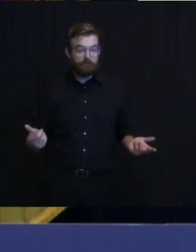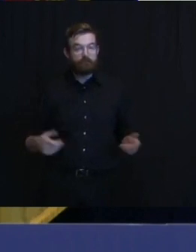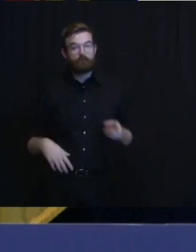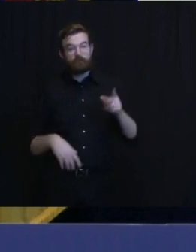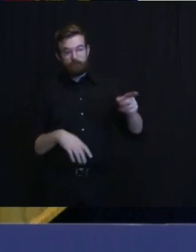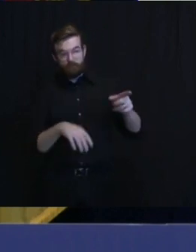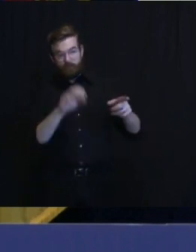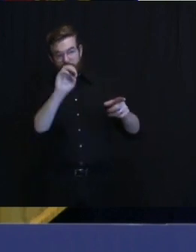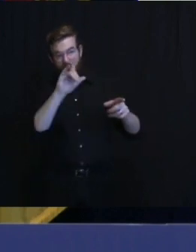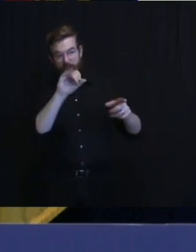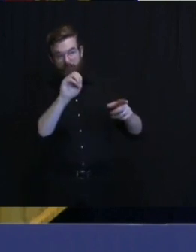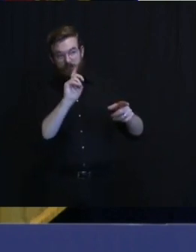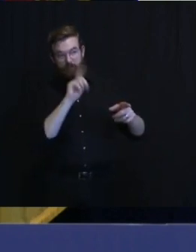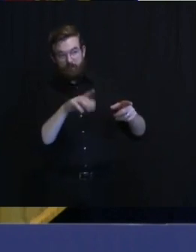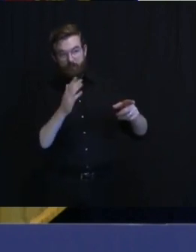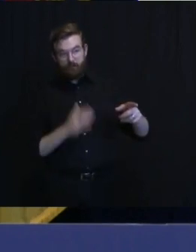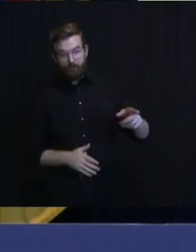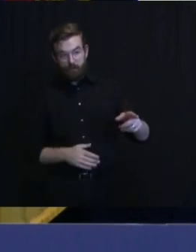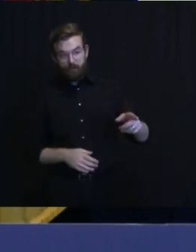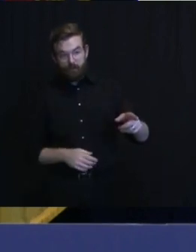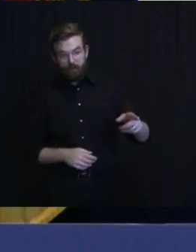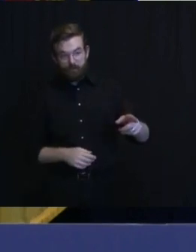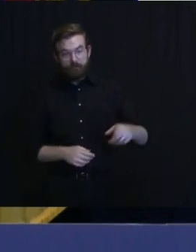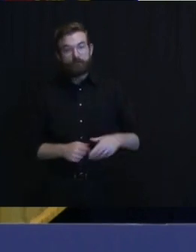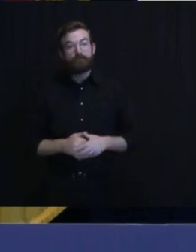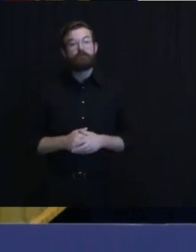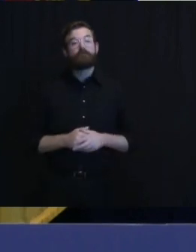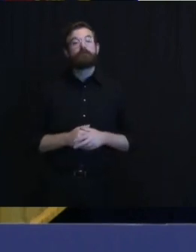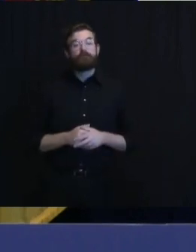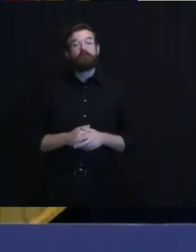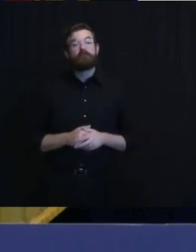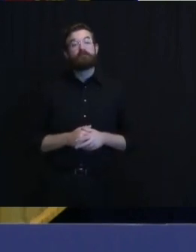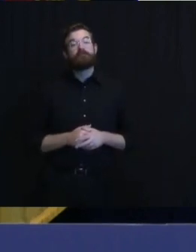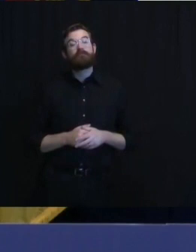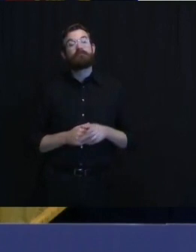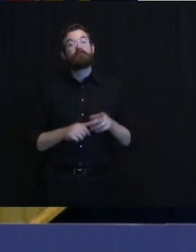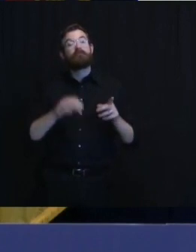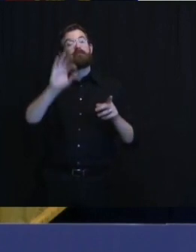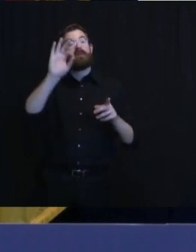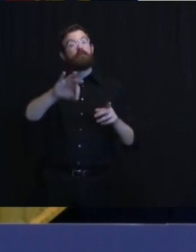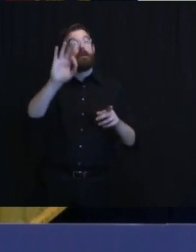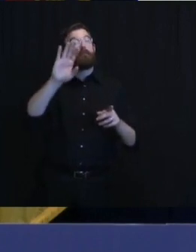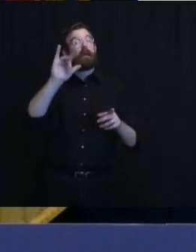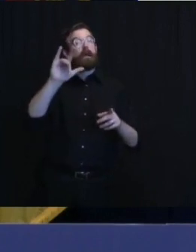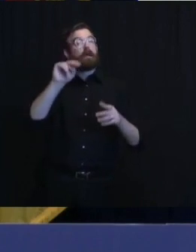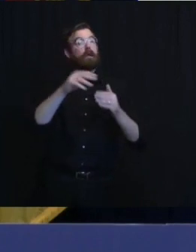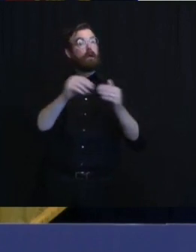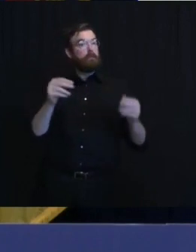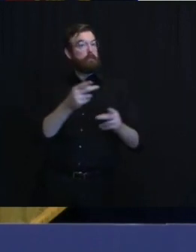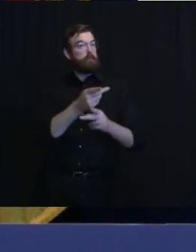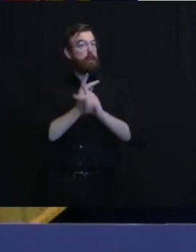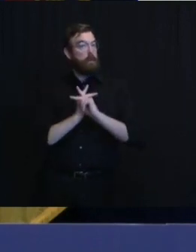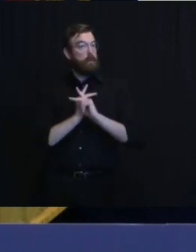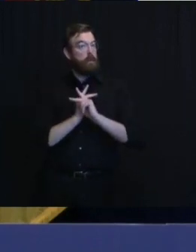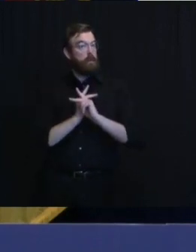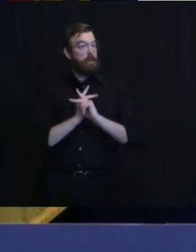estimated $10.1 billion revenue shortfall. So does this obviate the need for federal cash grants? Have